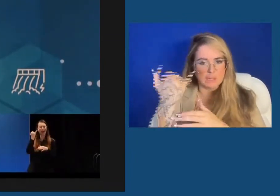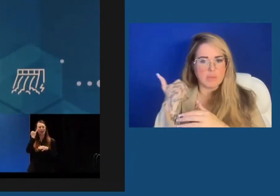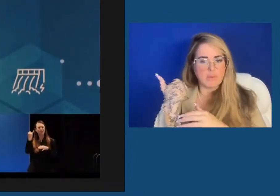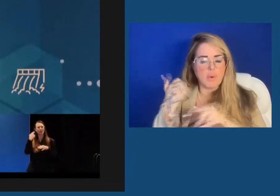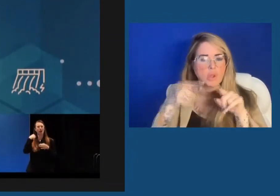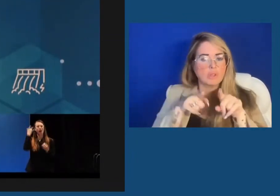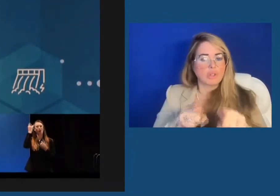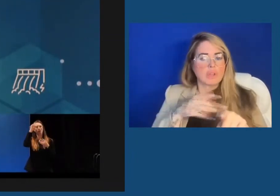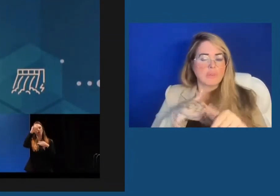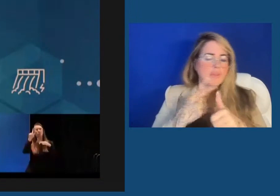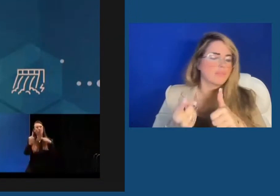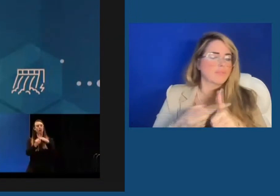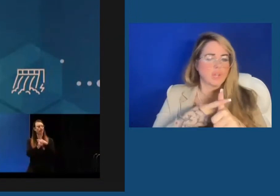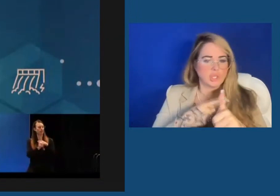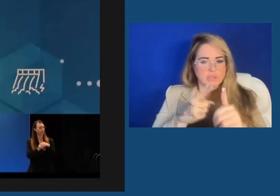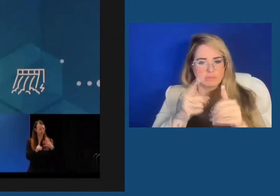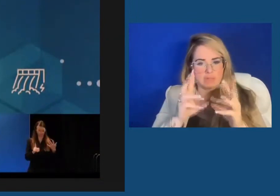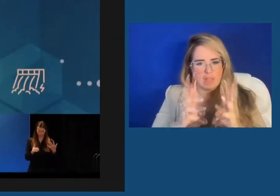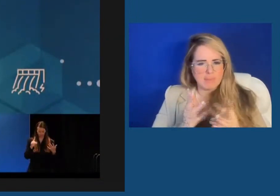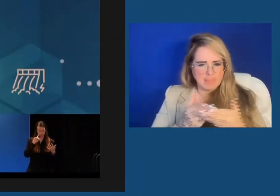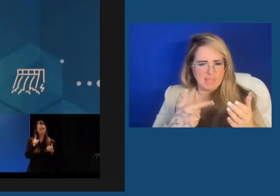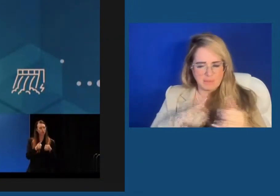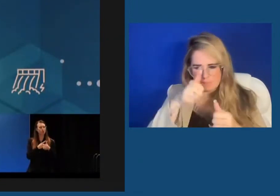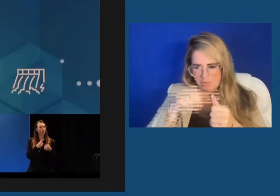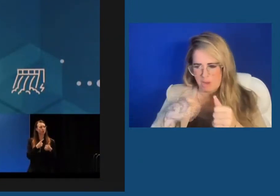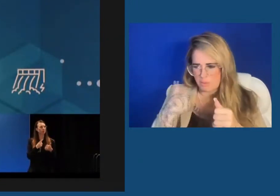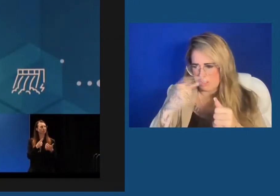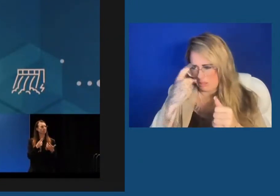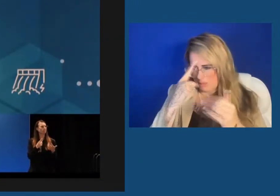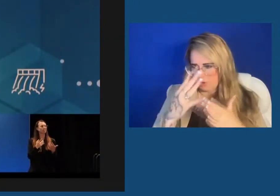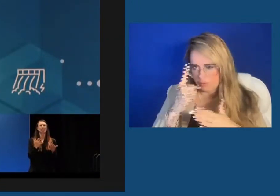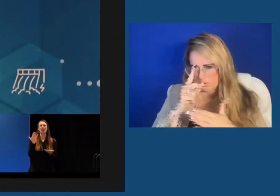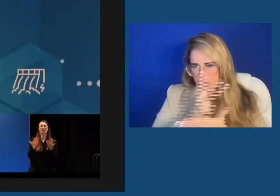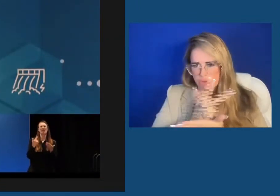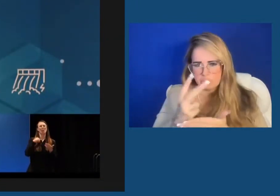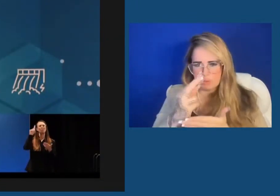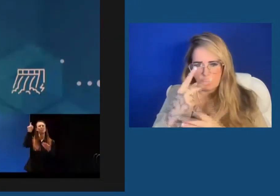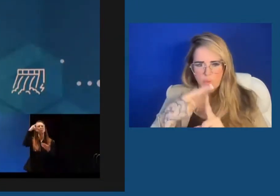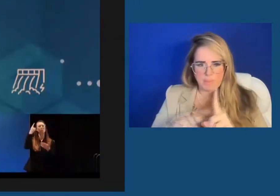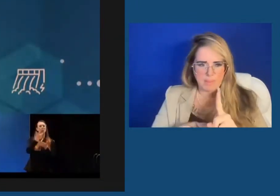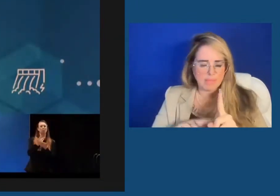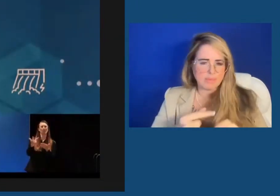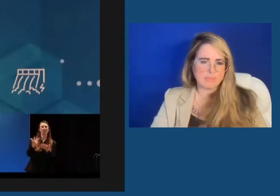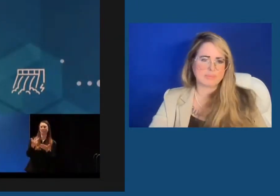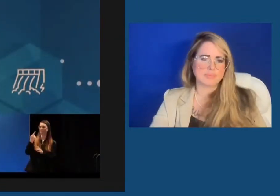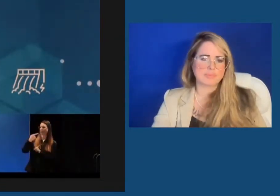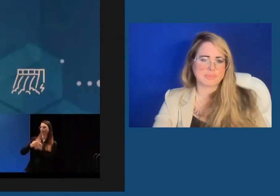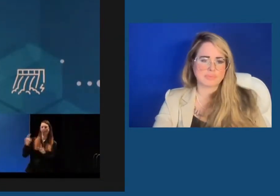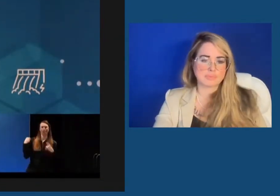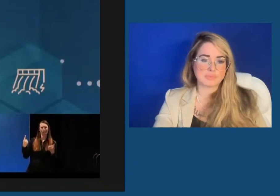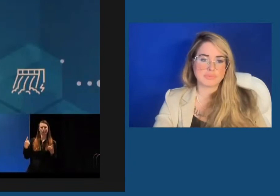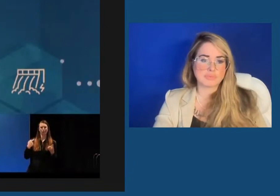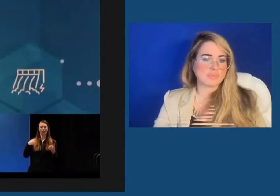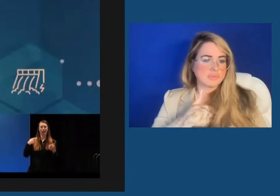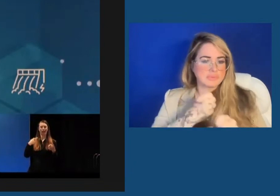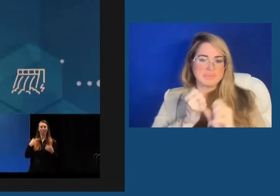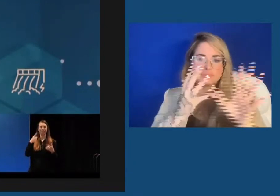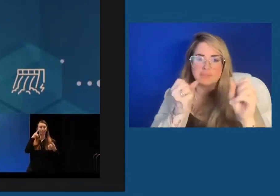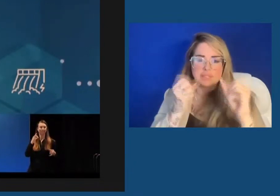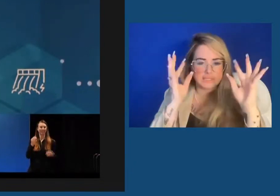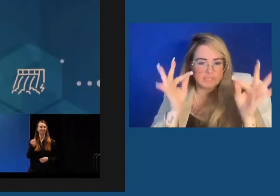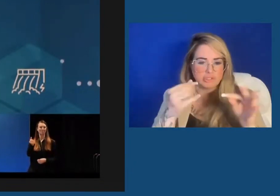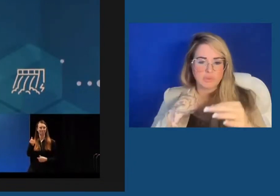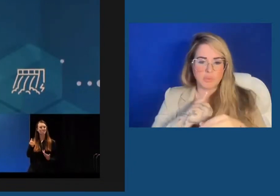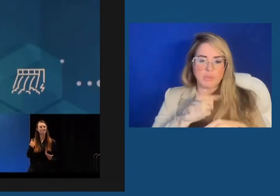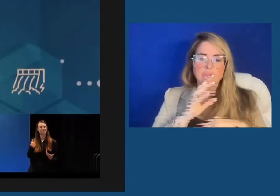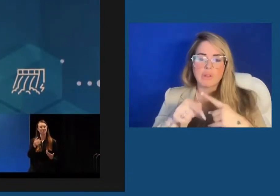first climate week. I think I've been governor of about 3 weeks, a month. I make quick decisions. When we're talking about